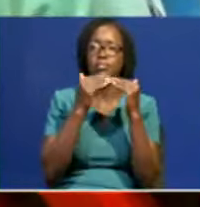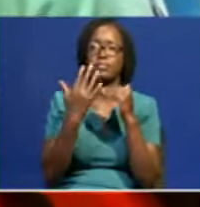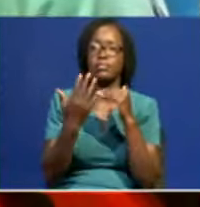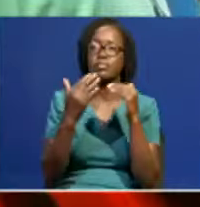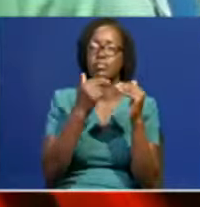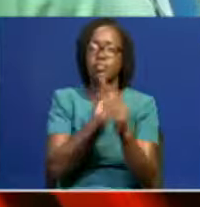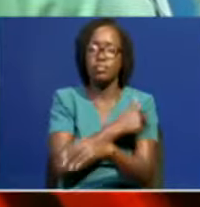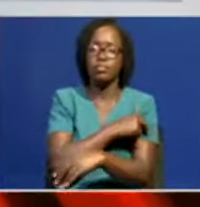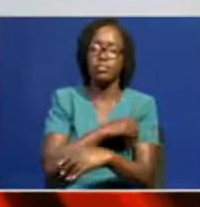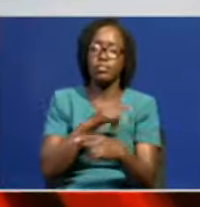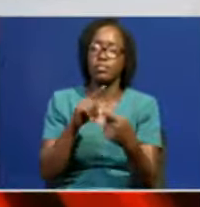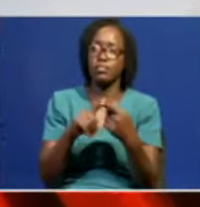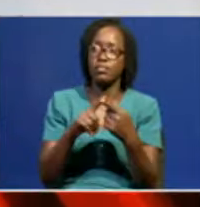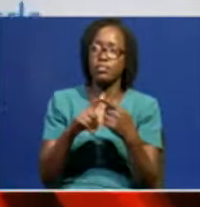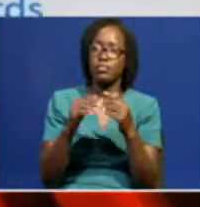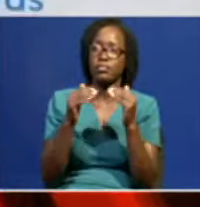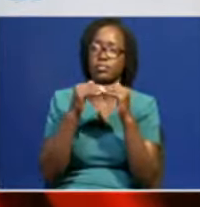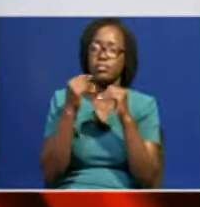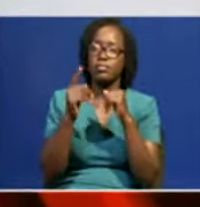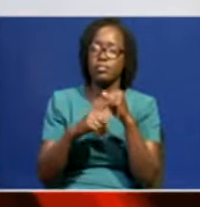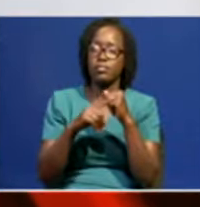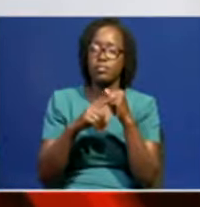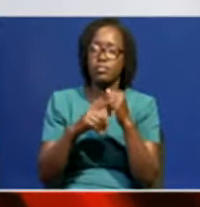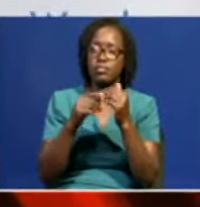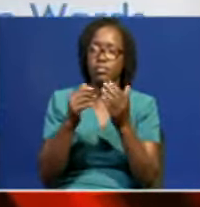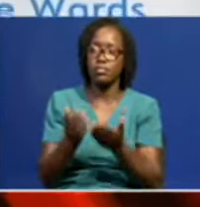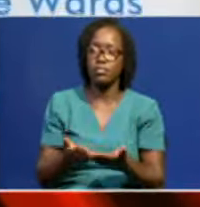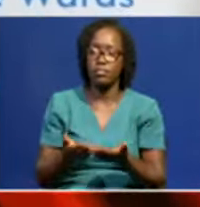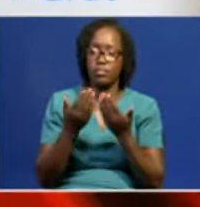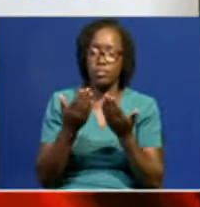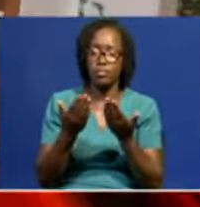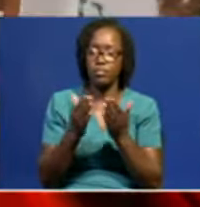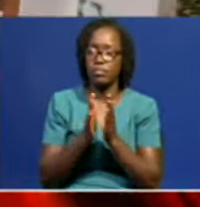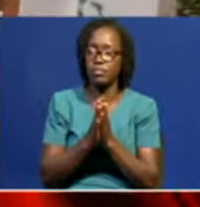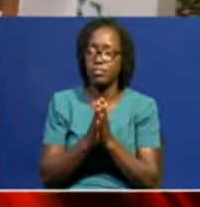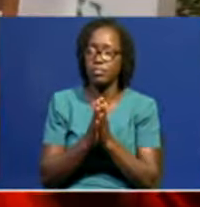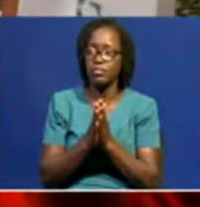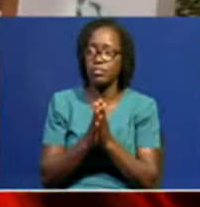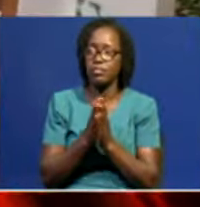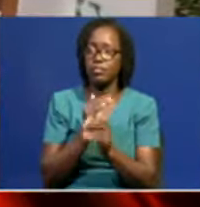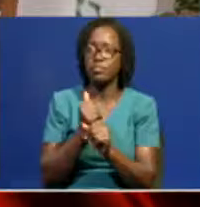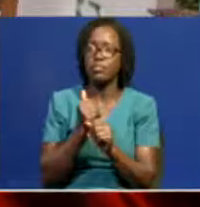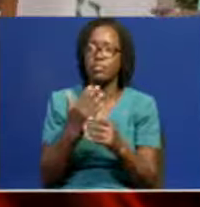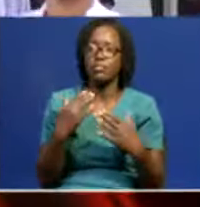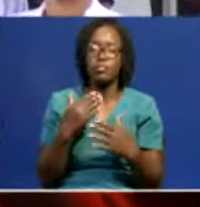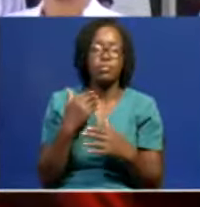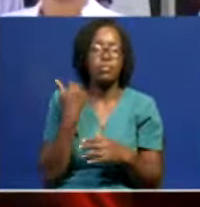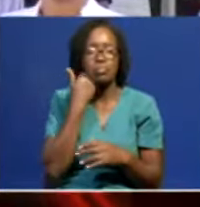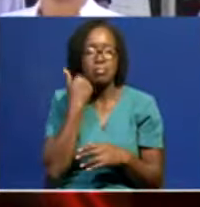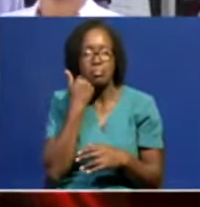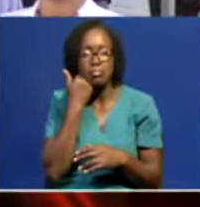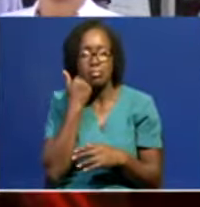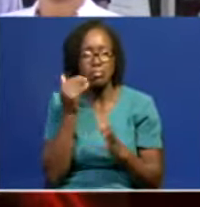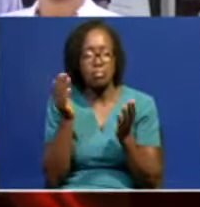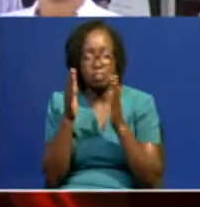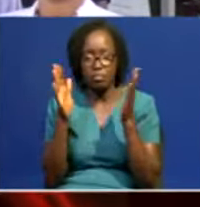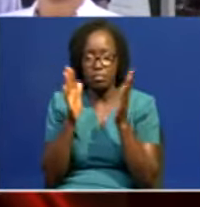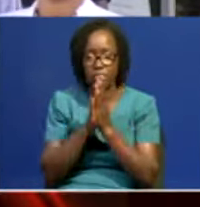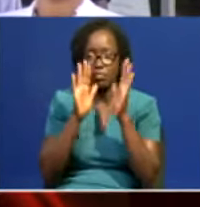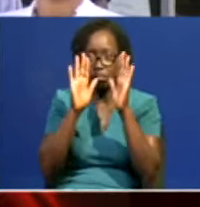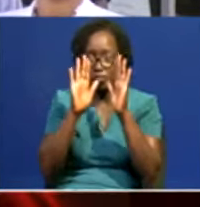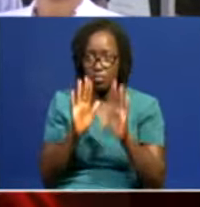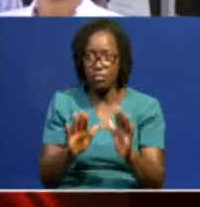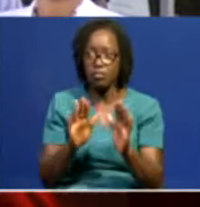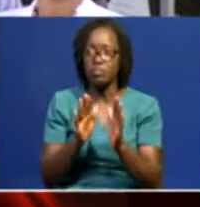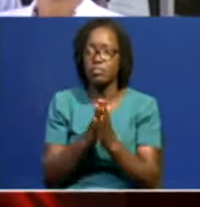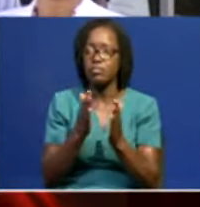to Level 6 theatres to enhance healthcare accessibility. Patients hailed the initiative, highlighting the importance of such